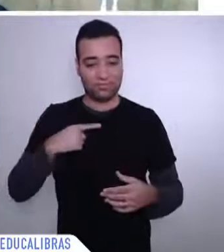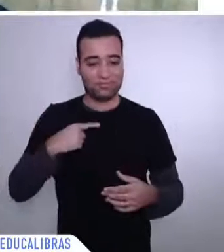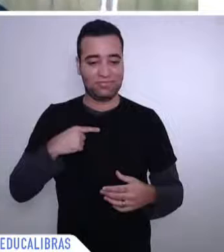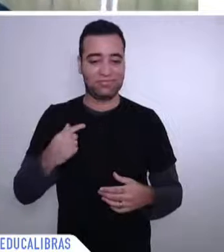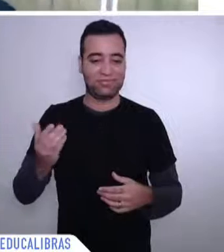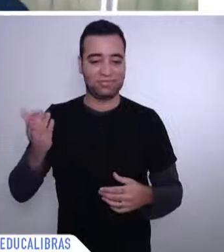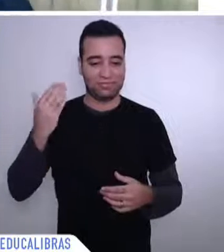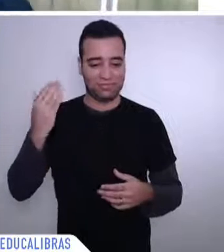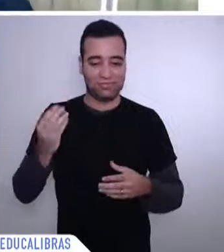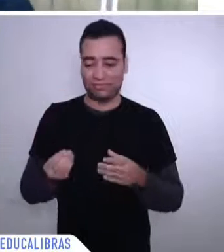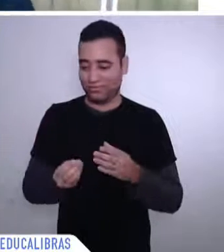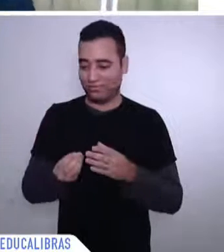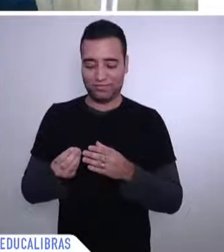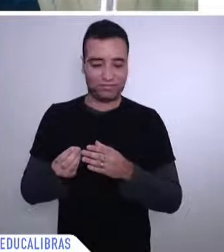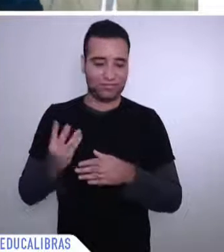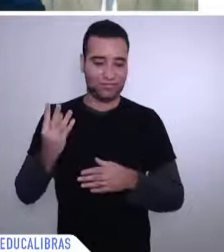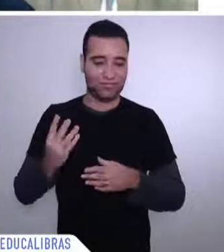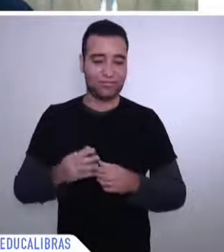defending